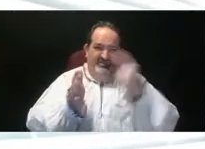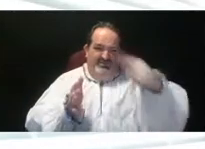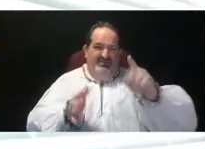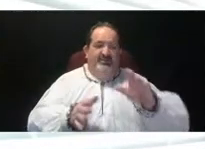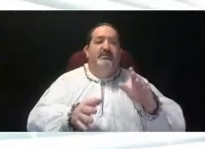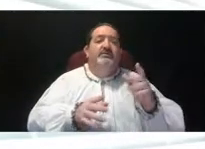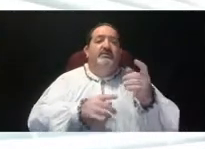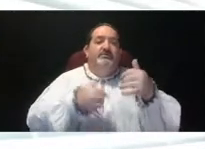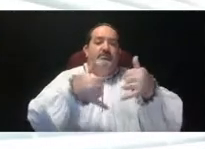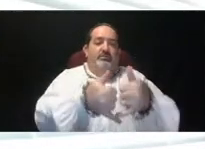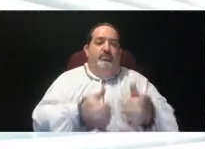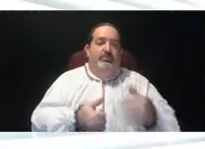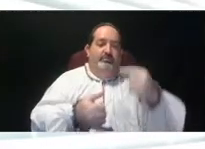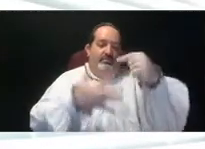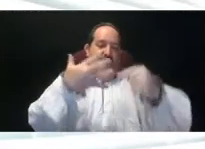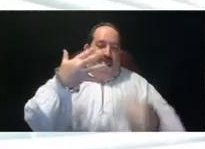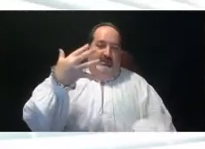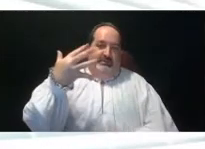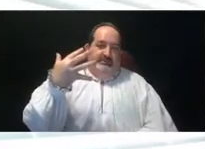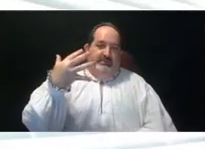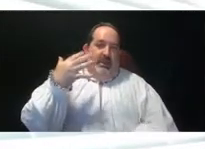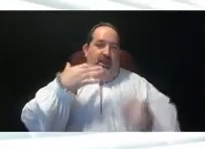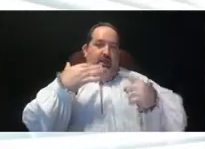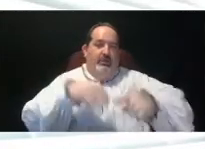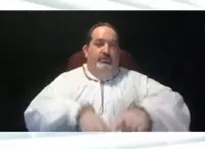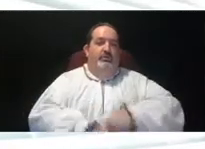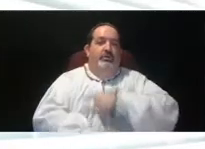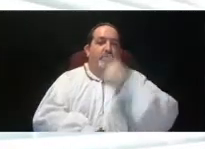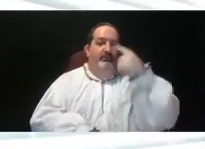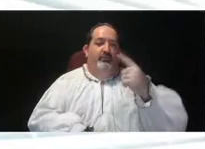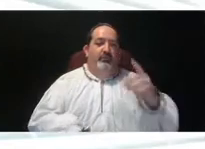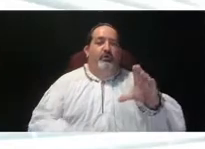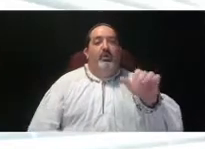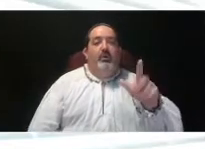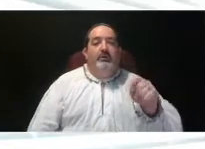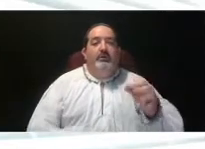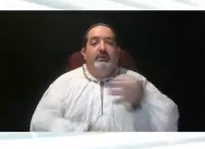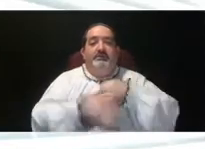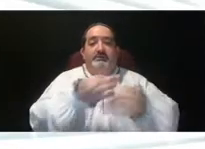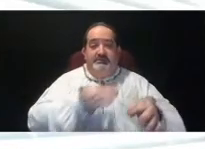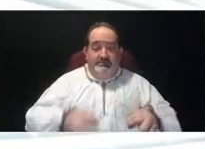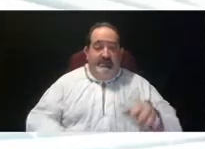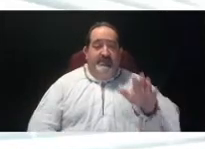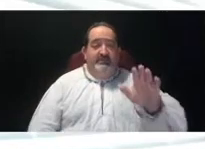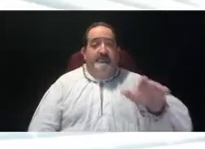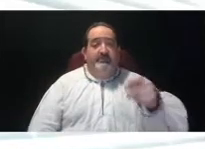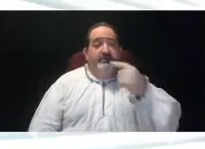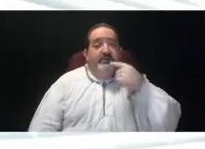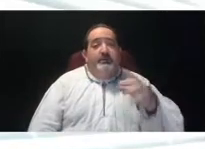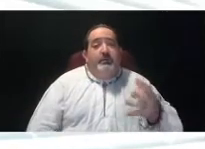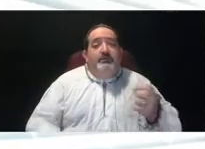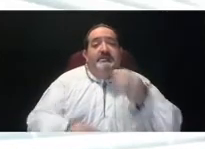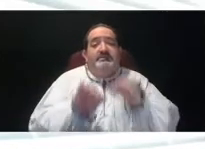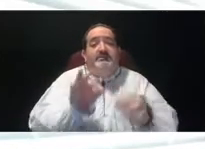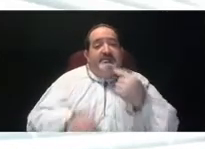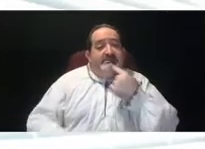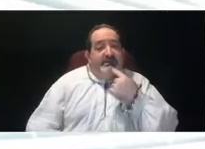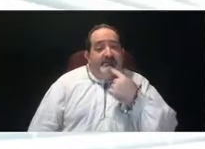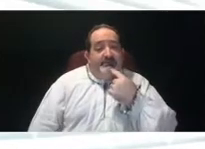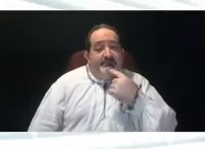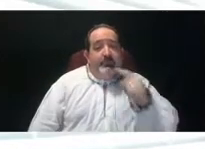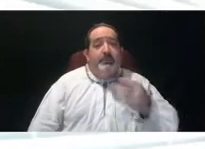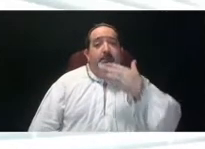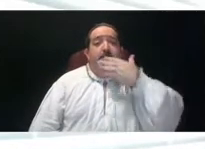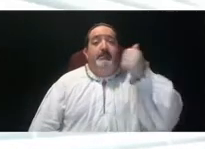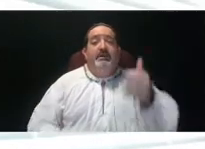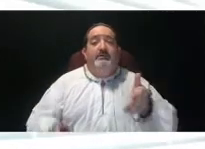would be to create a list entirely too long for one court. So instead, His Excellency Bjorn would like to simply say that this was the